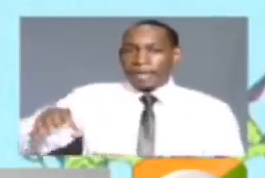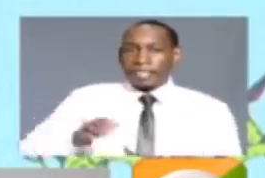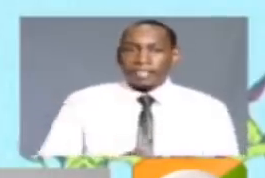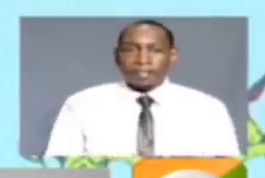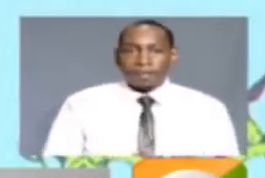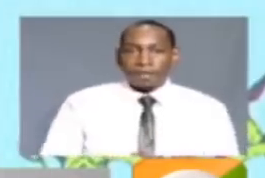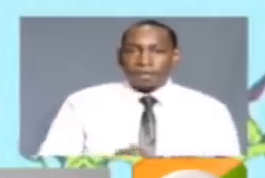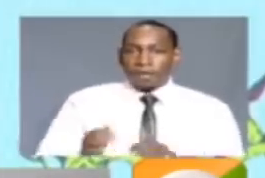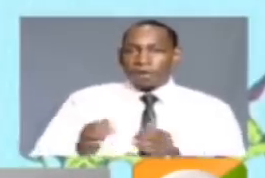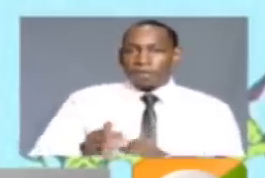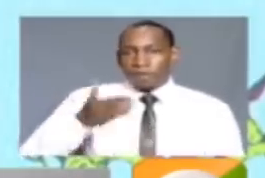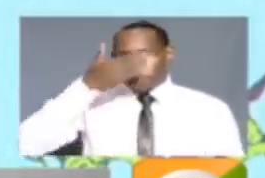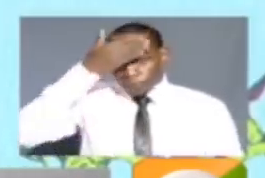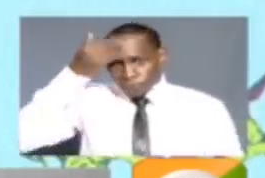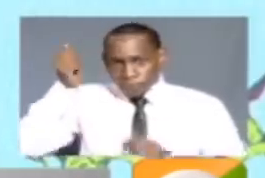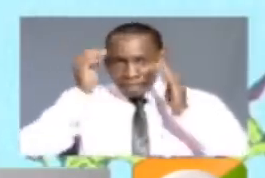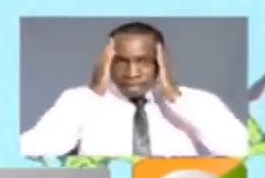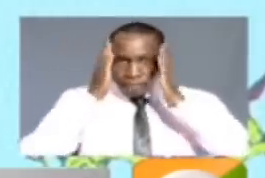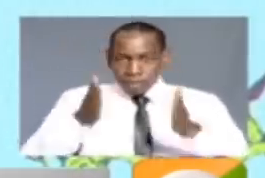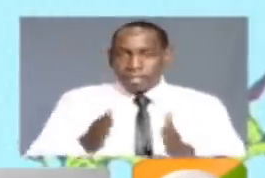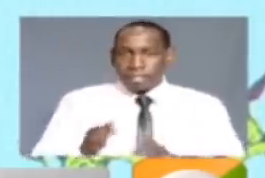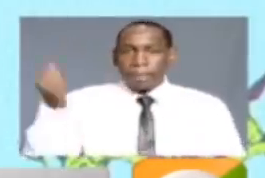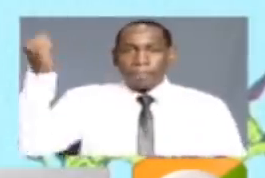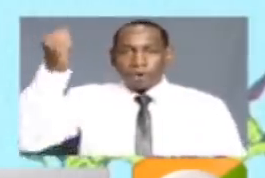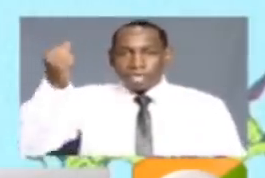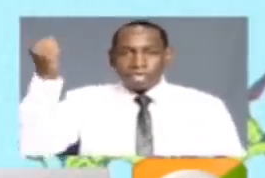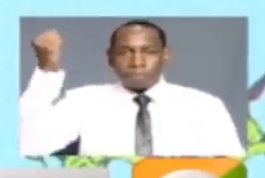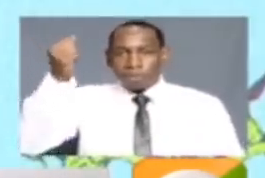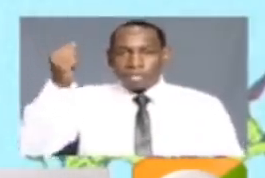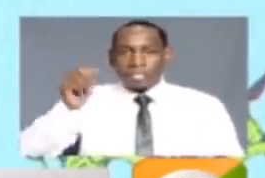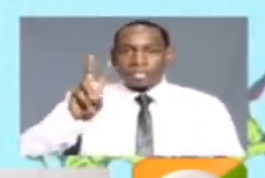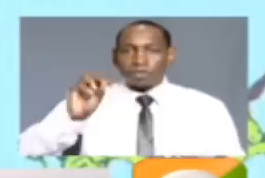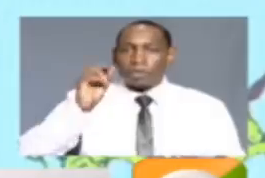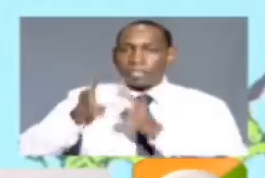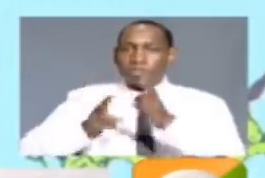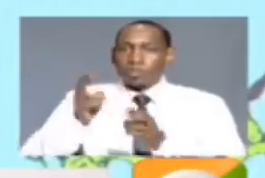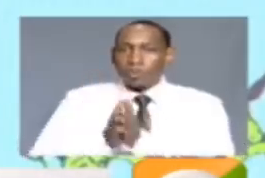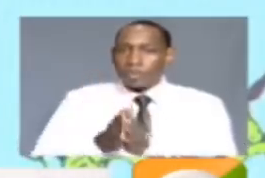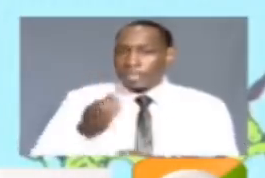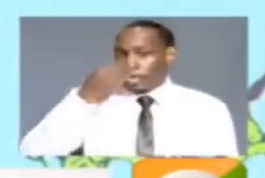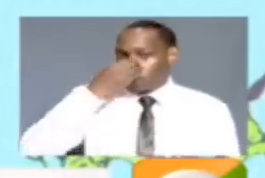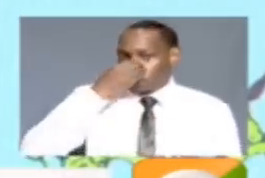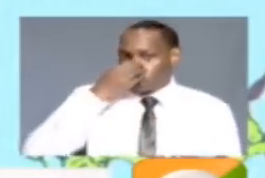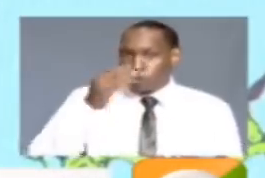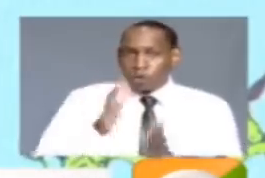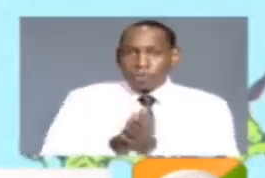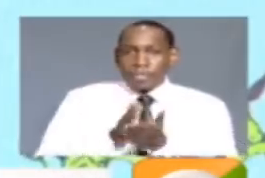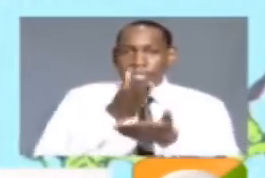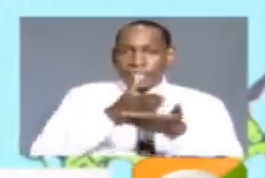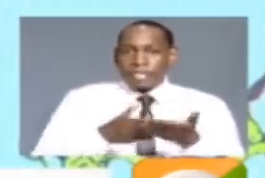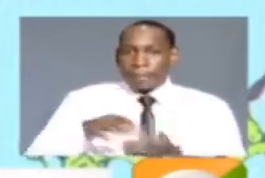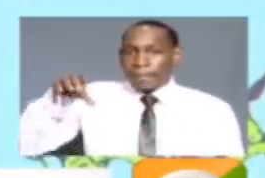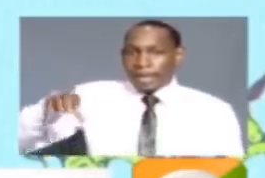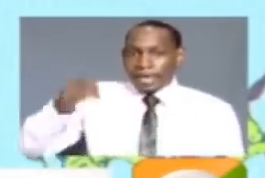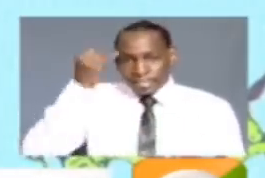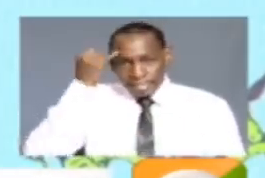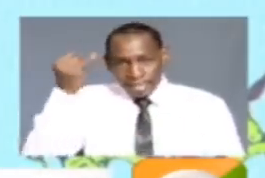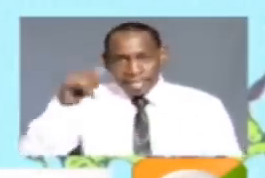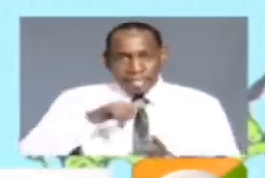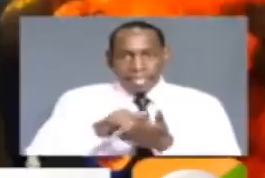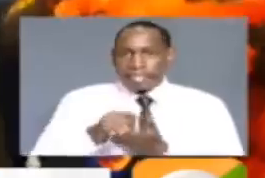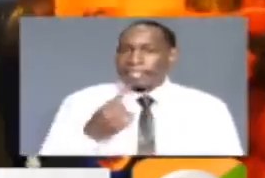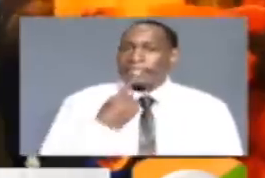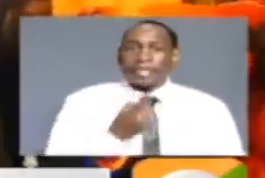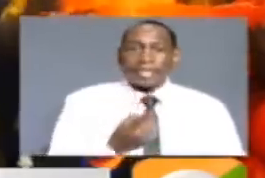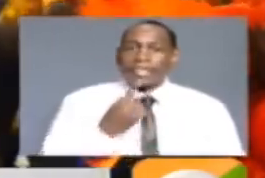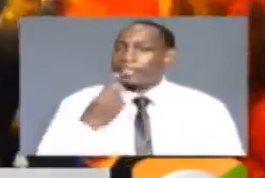about focusing on the petty politics of 2022 and William Ruto and some mandazinomics you have been telling us